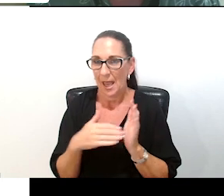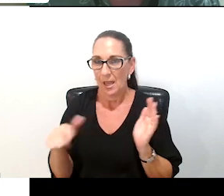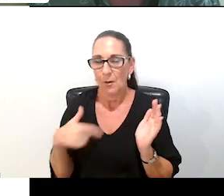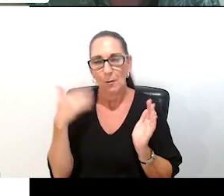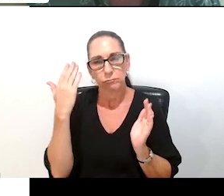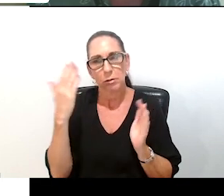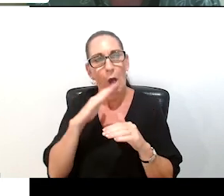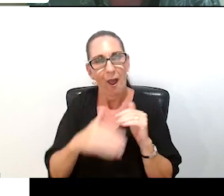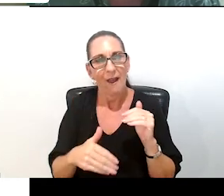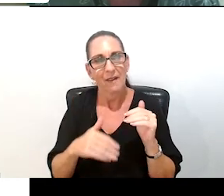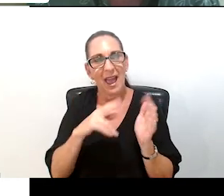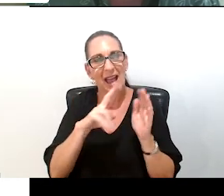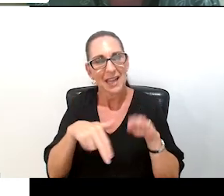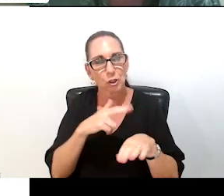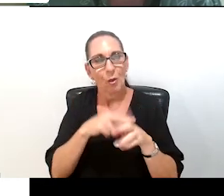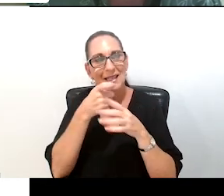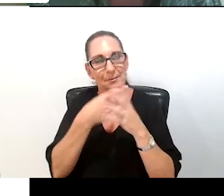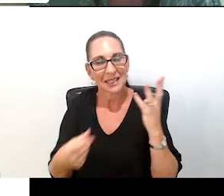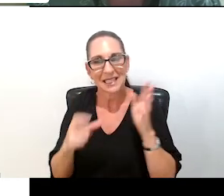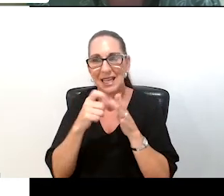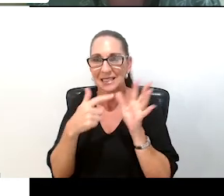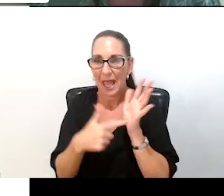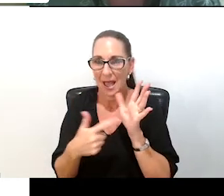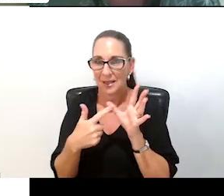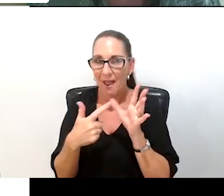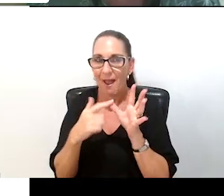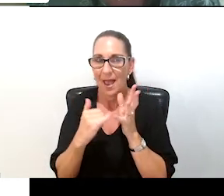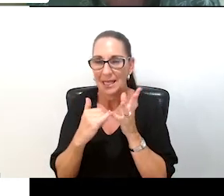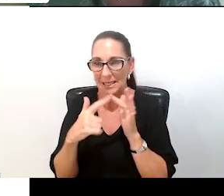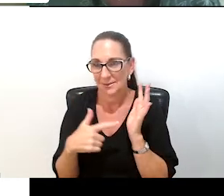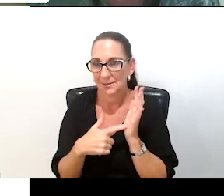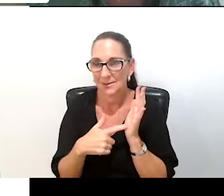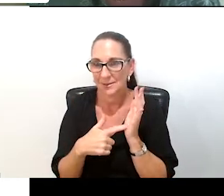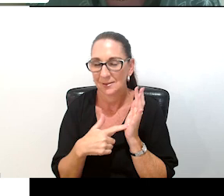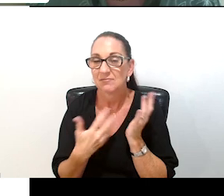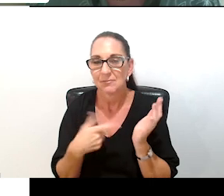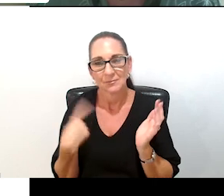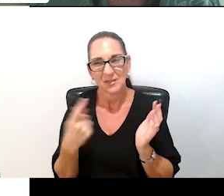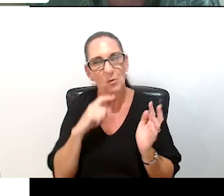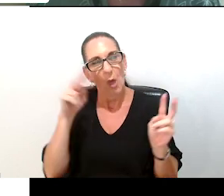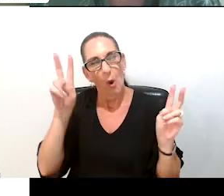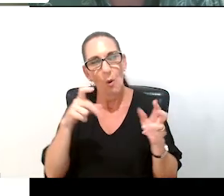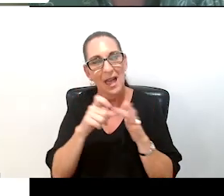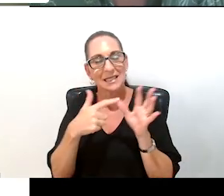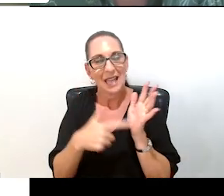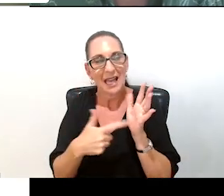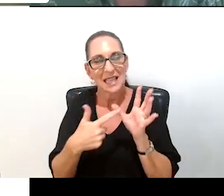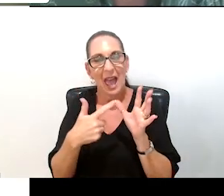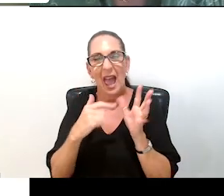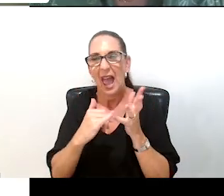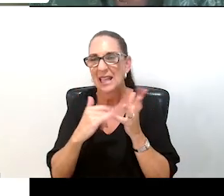the National Disability Data Asset. In this presentation, we will call it the data asset for